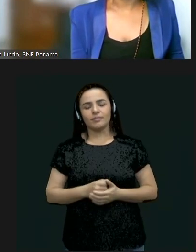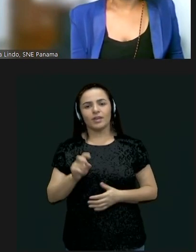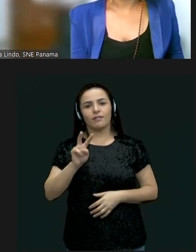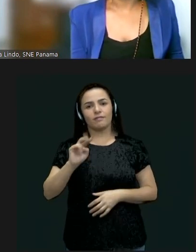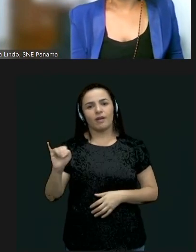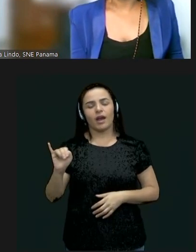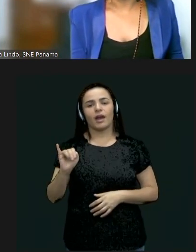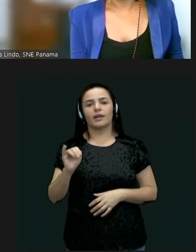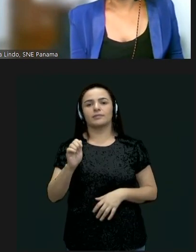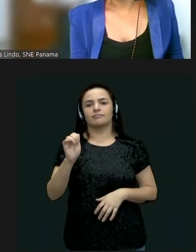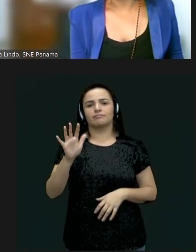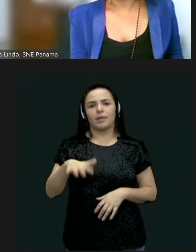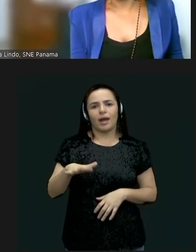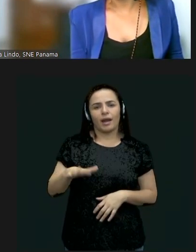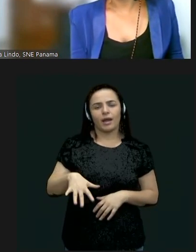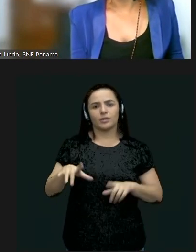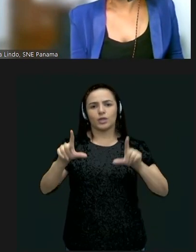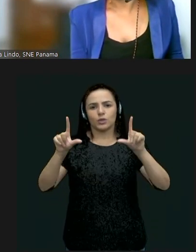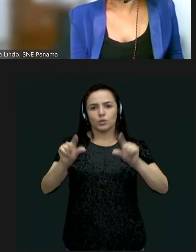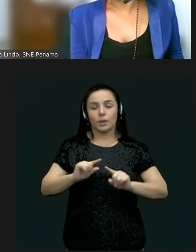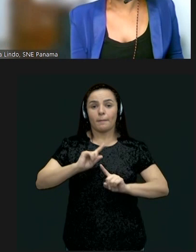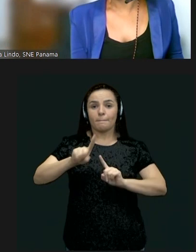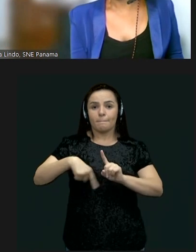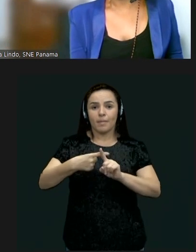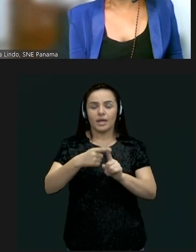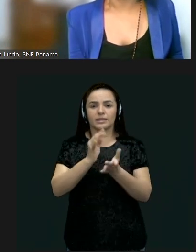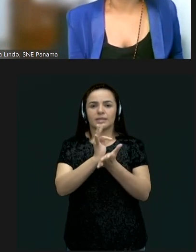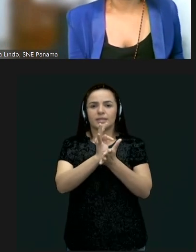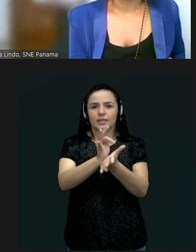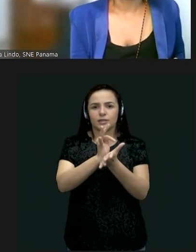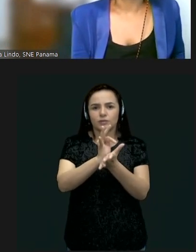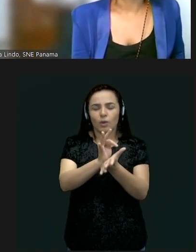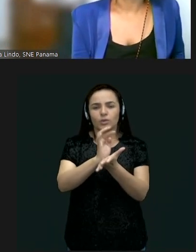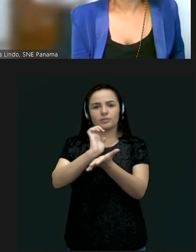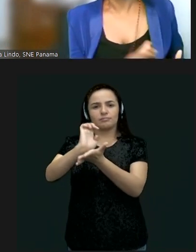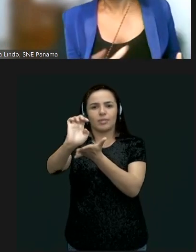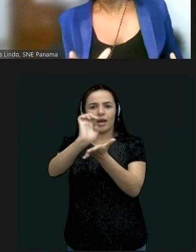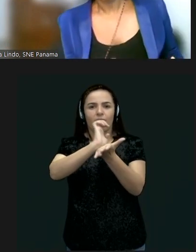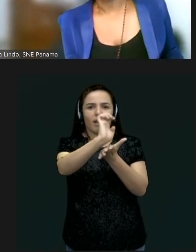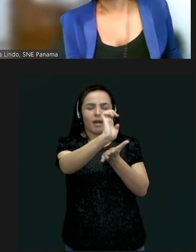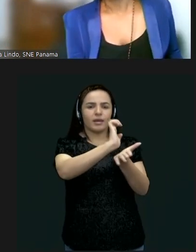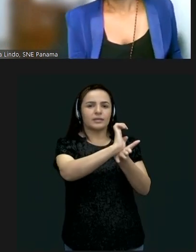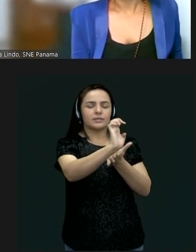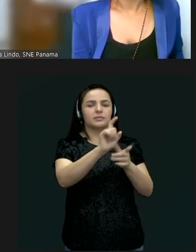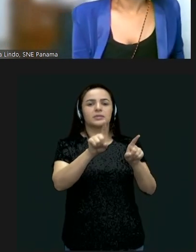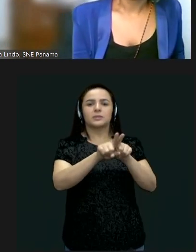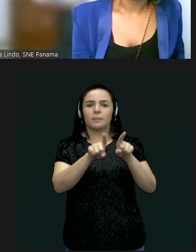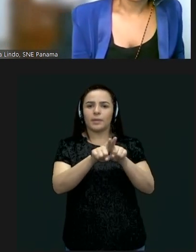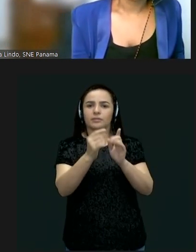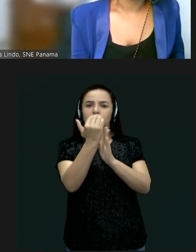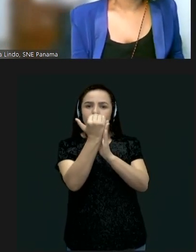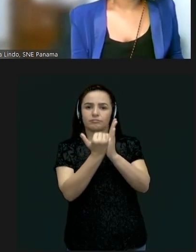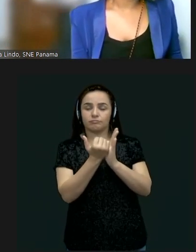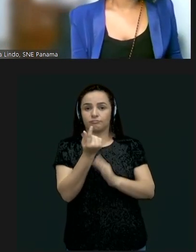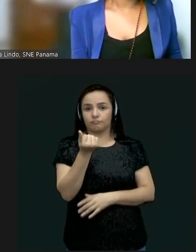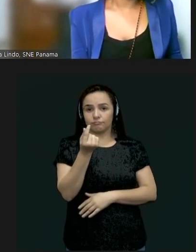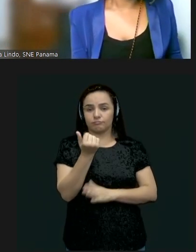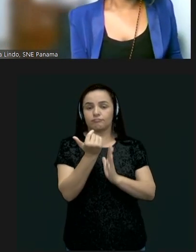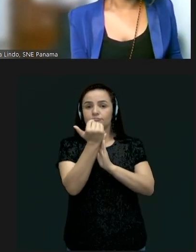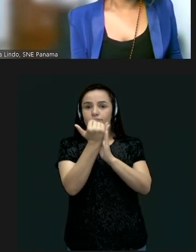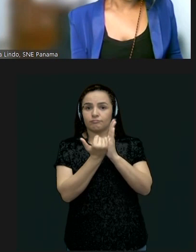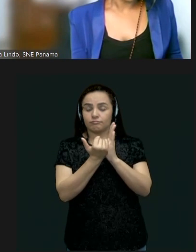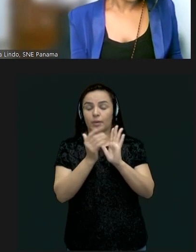going to reduce the prices, the cost of transport for green hydrogen and the derivatives. But